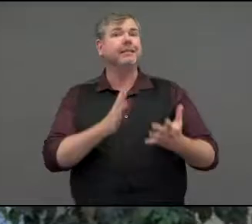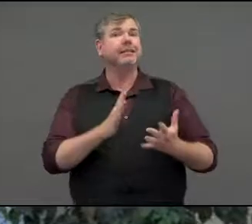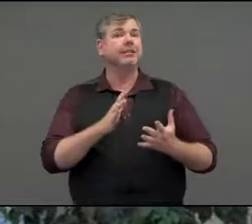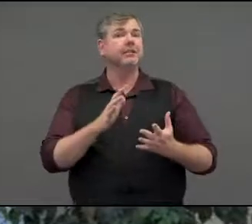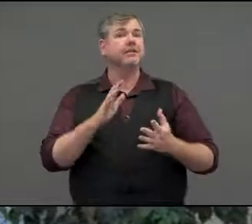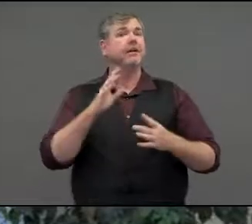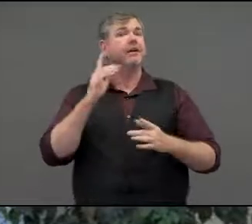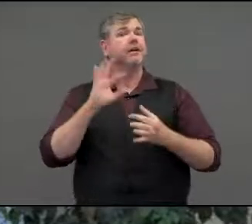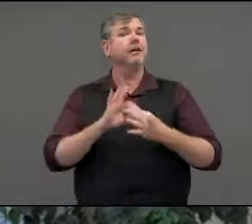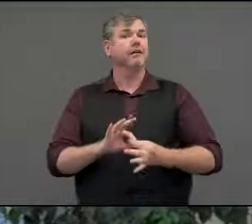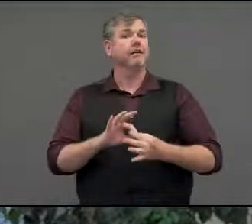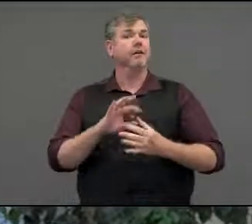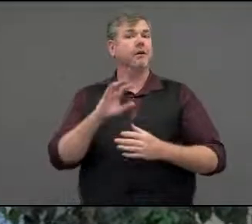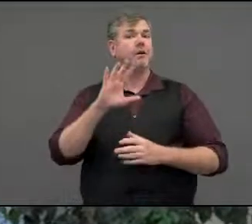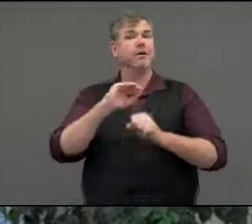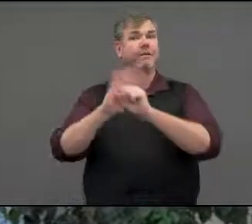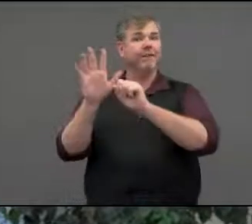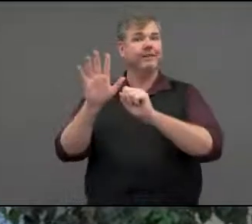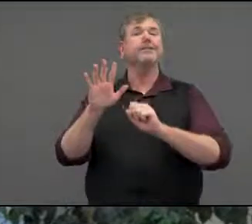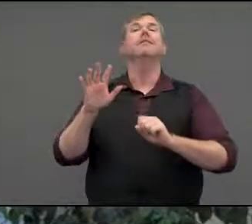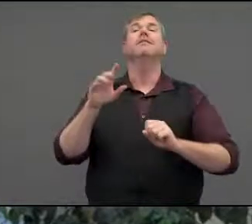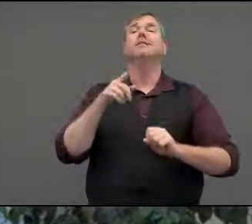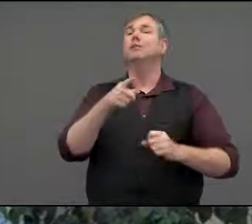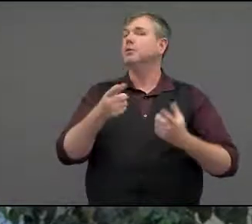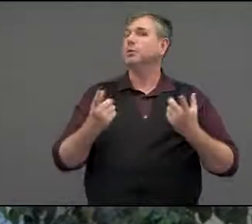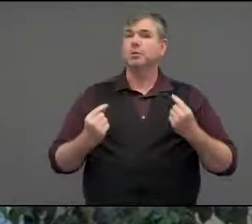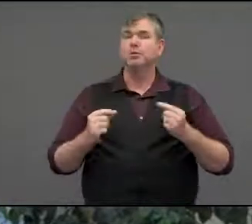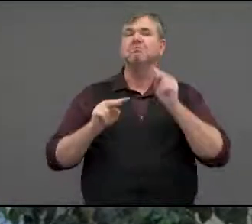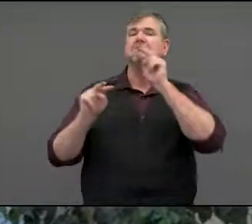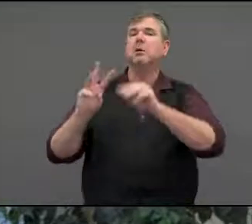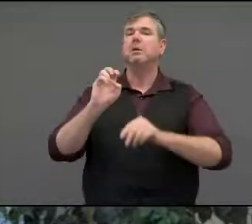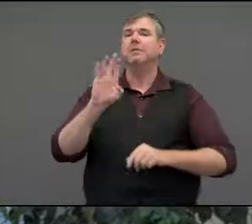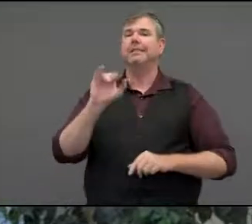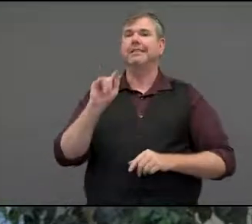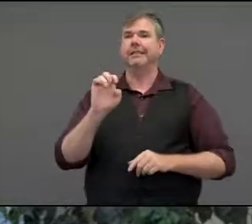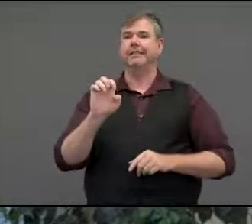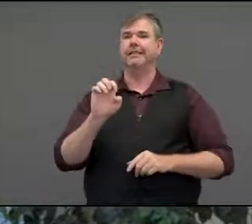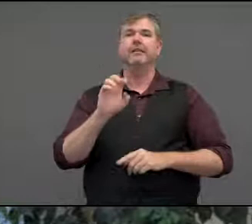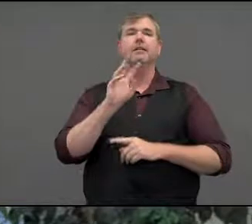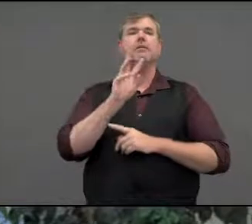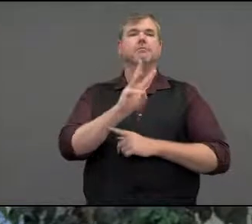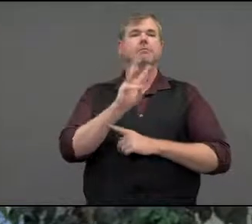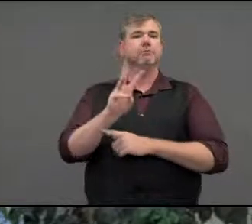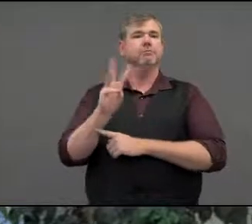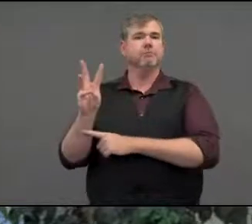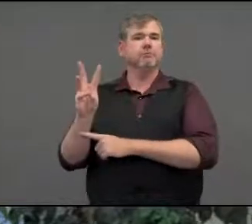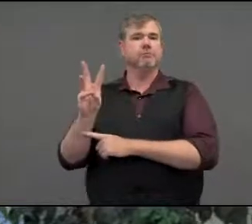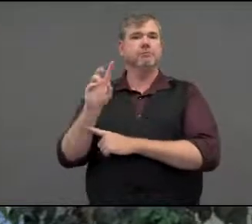sccgov.org/coronavirus. And thank you for watching. Please stay safe. Yep. Thank you.